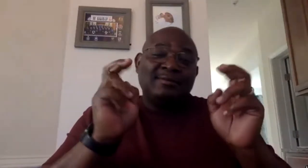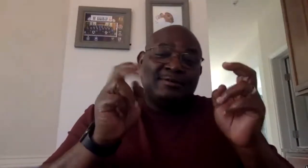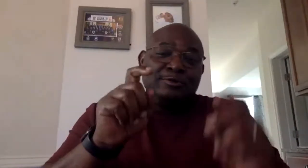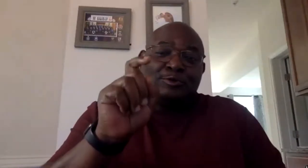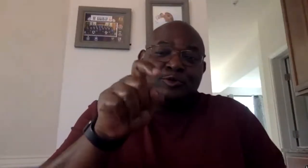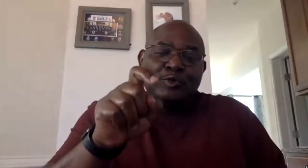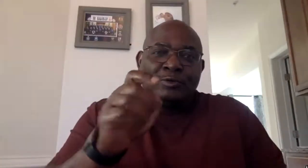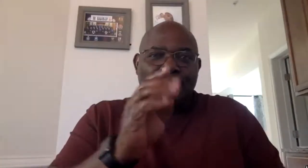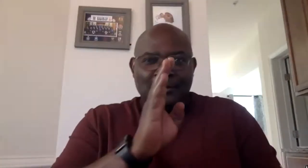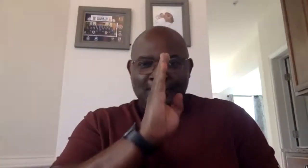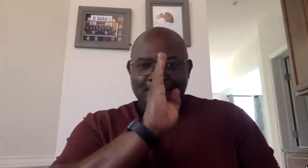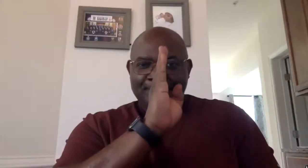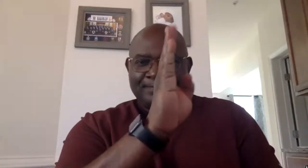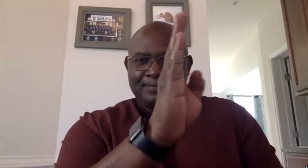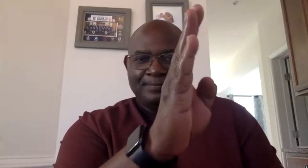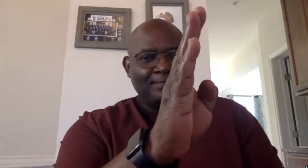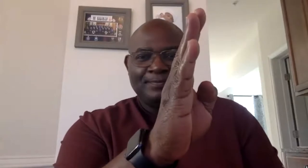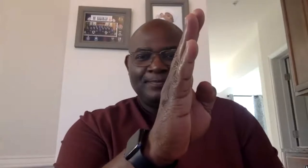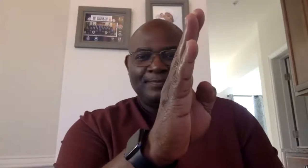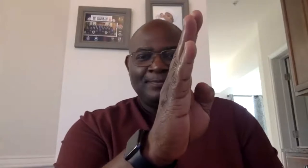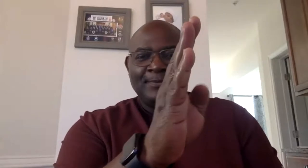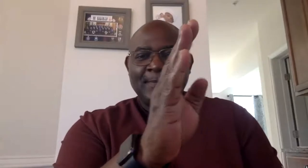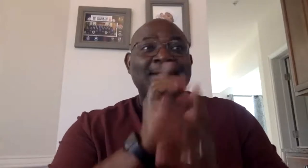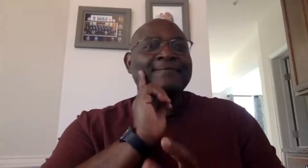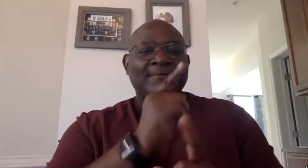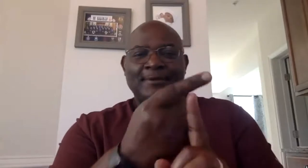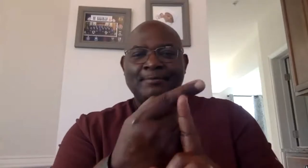down. I